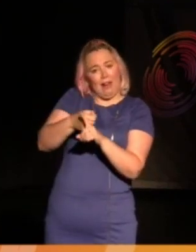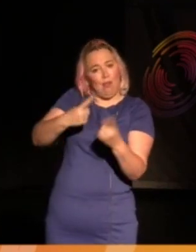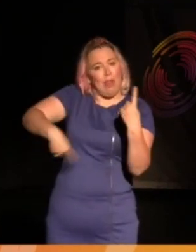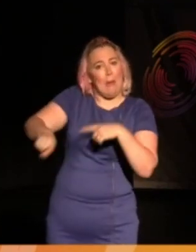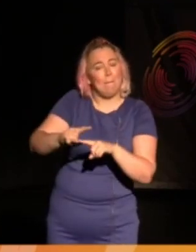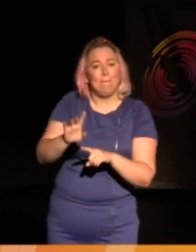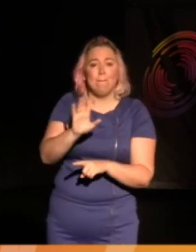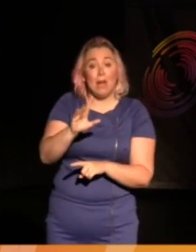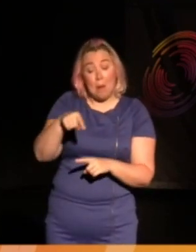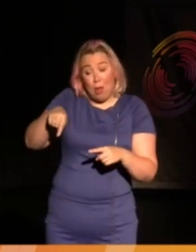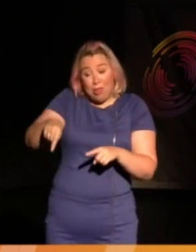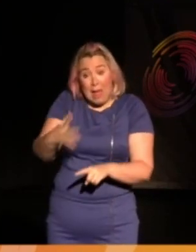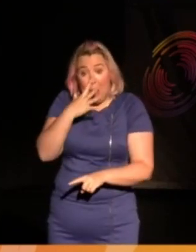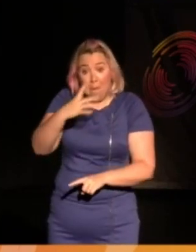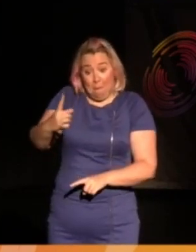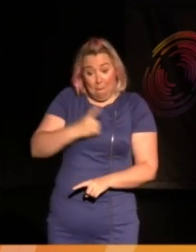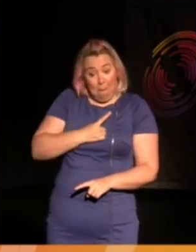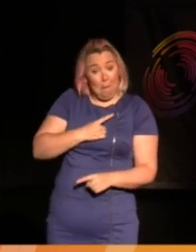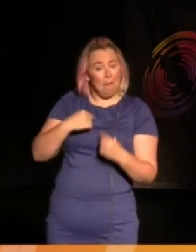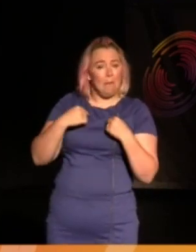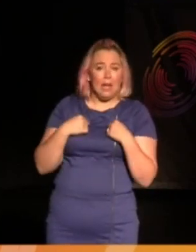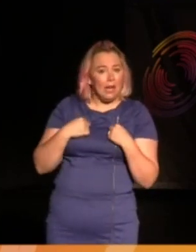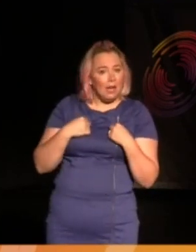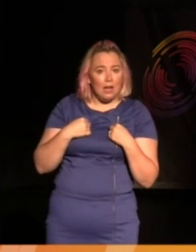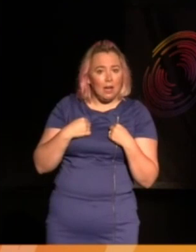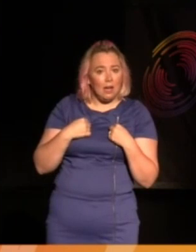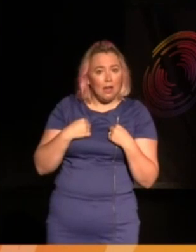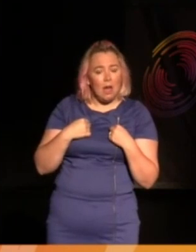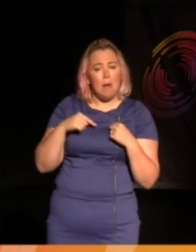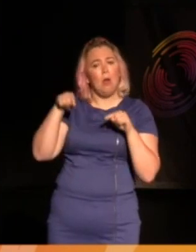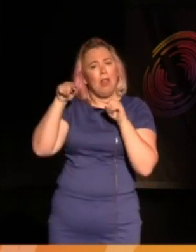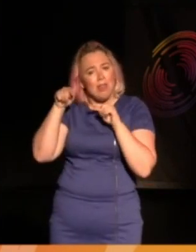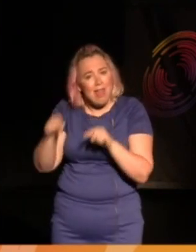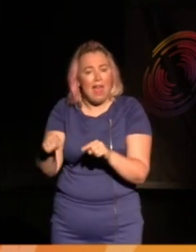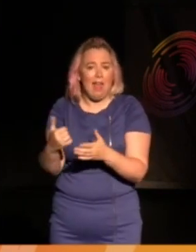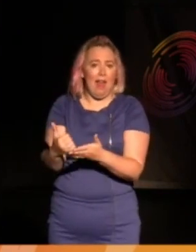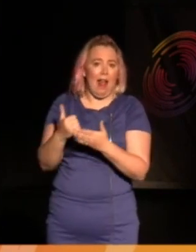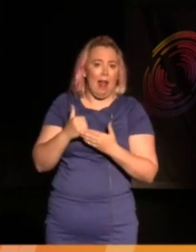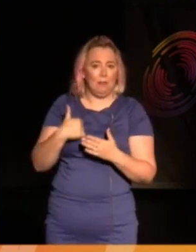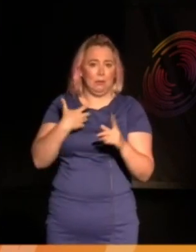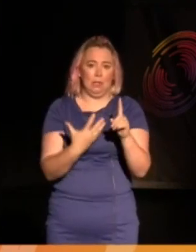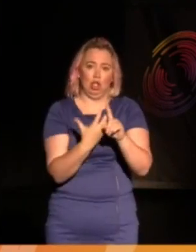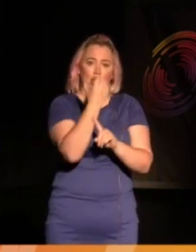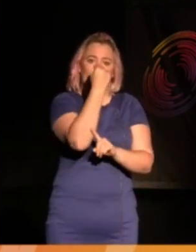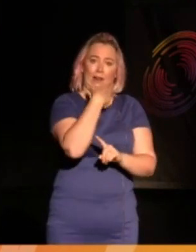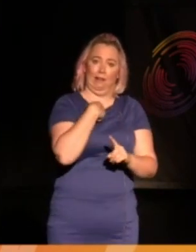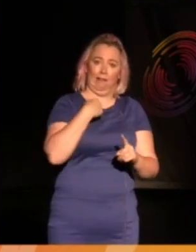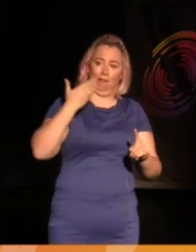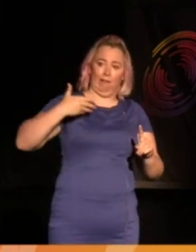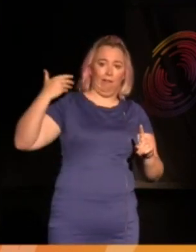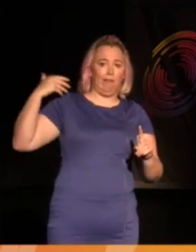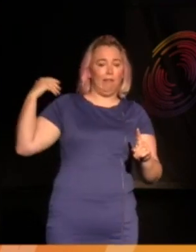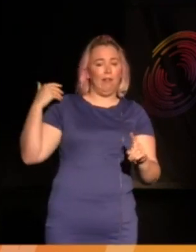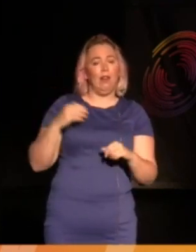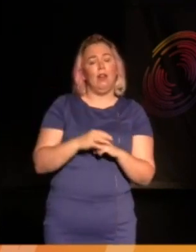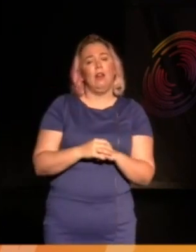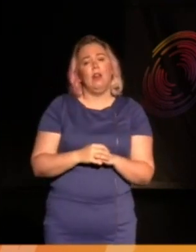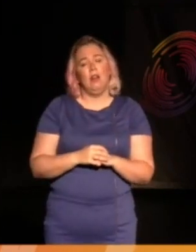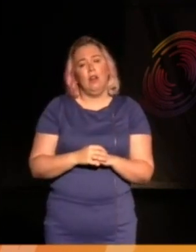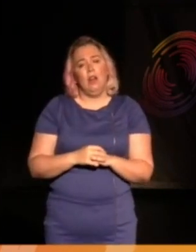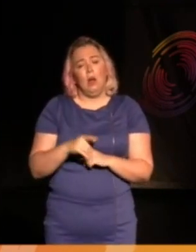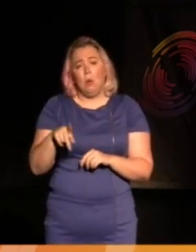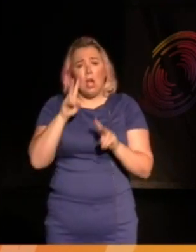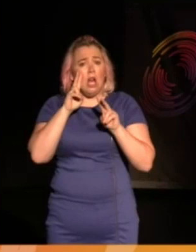they didn't know me, but they paid for me already. Similarly, the fact that we can't see the world we